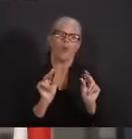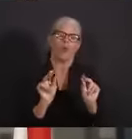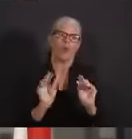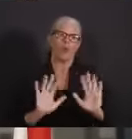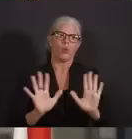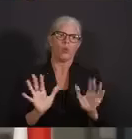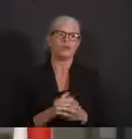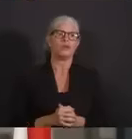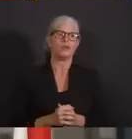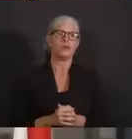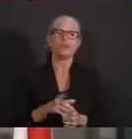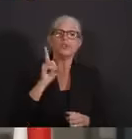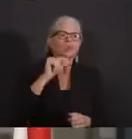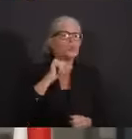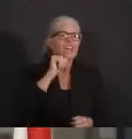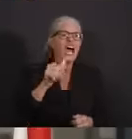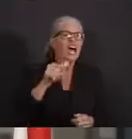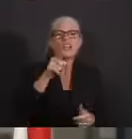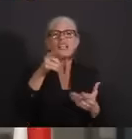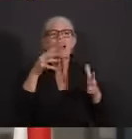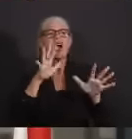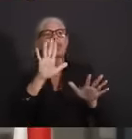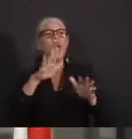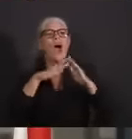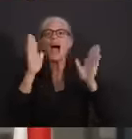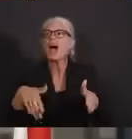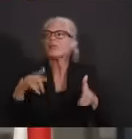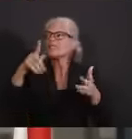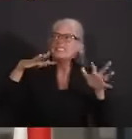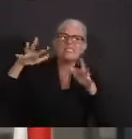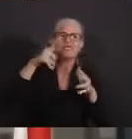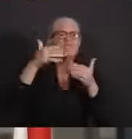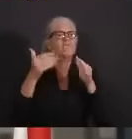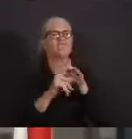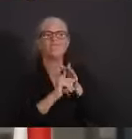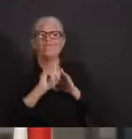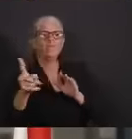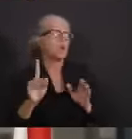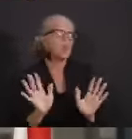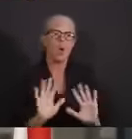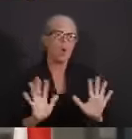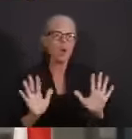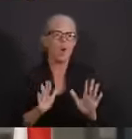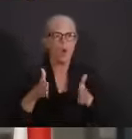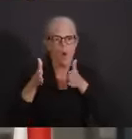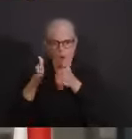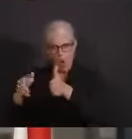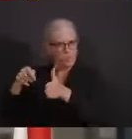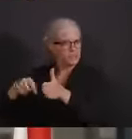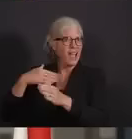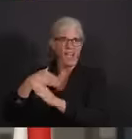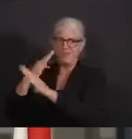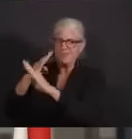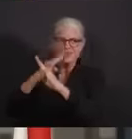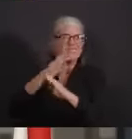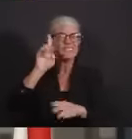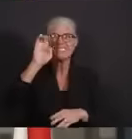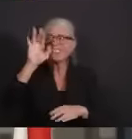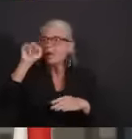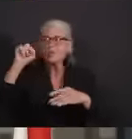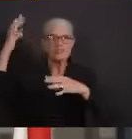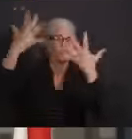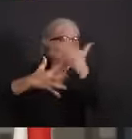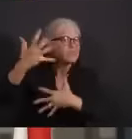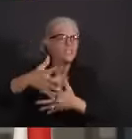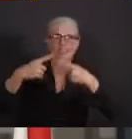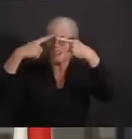not attempt to leave your home or drive during the storm. Roads may be flooded, blocked by debris, or have down power lines. Please do